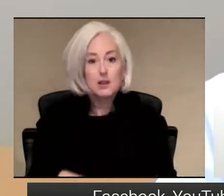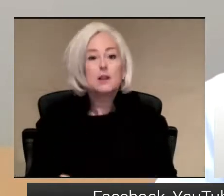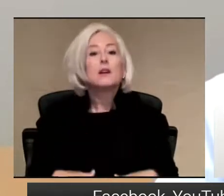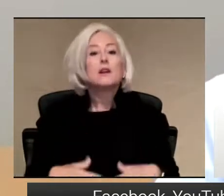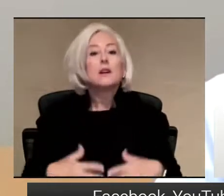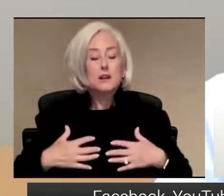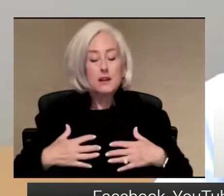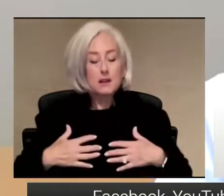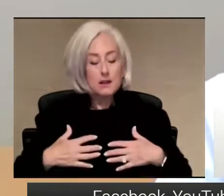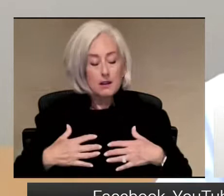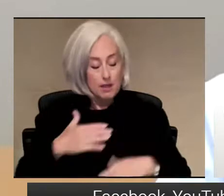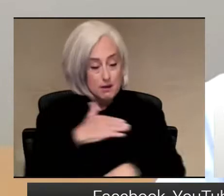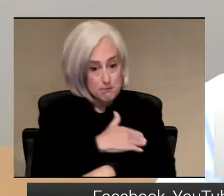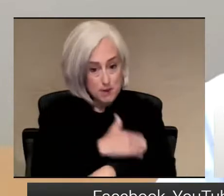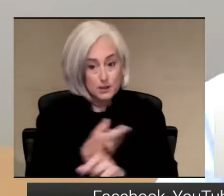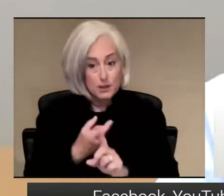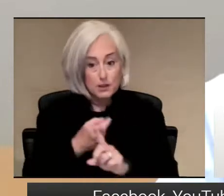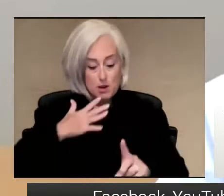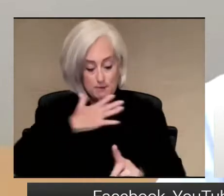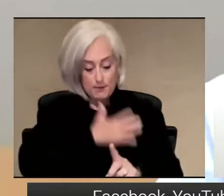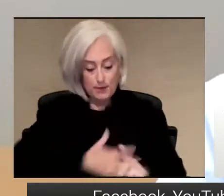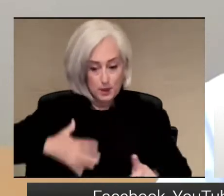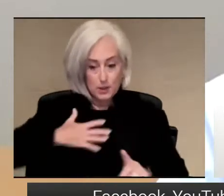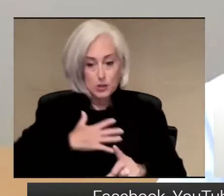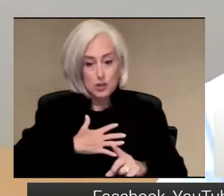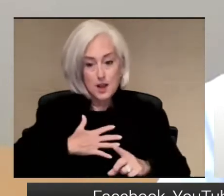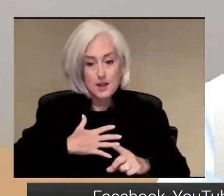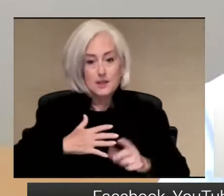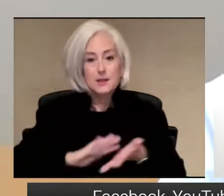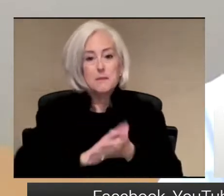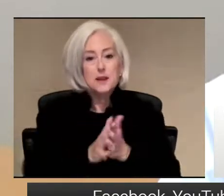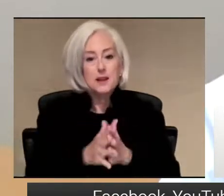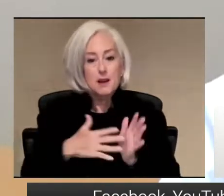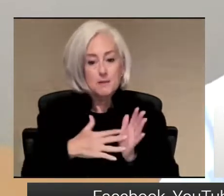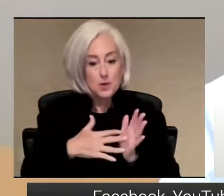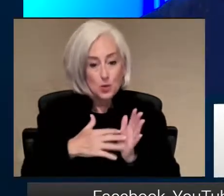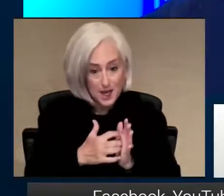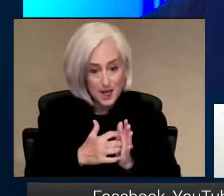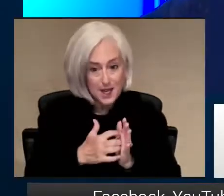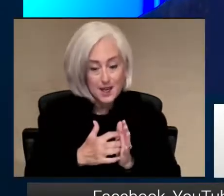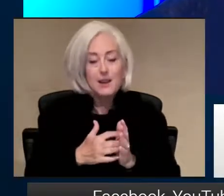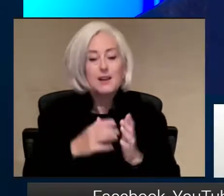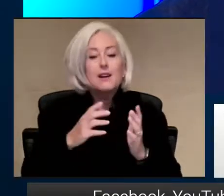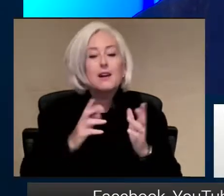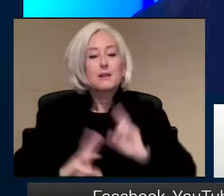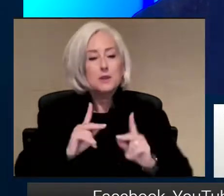breathe, and that's actually the most common reason why people die of this condition. So really